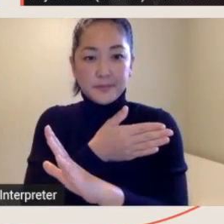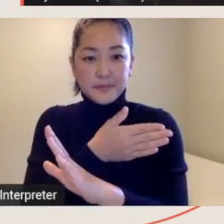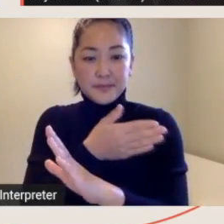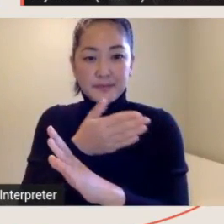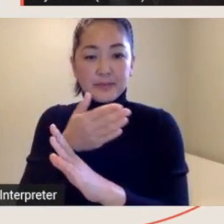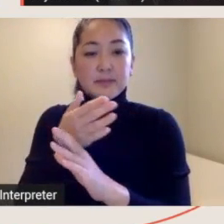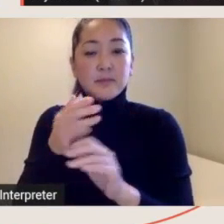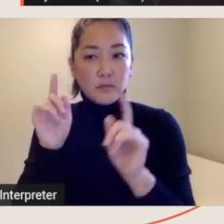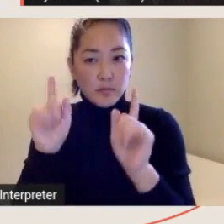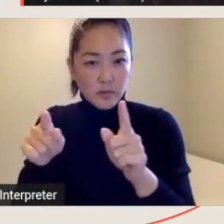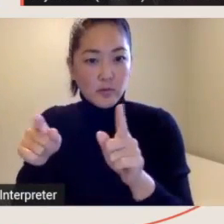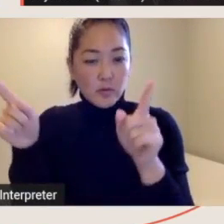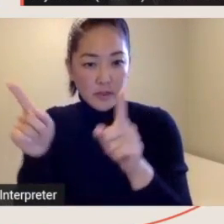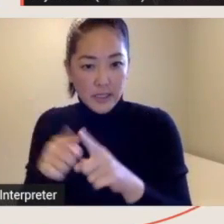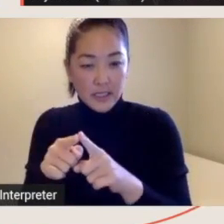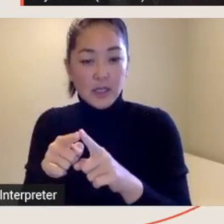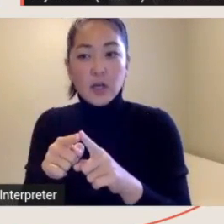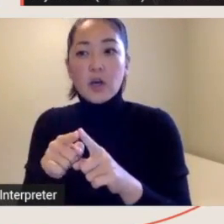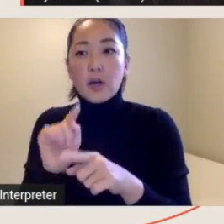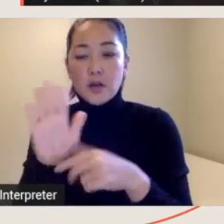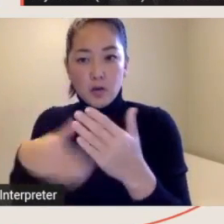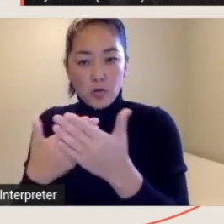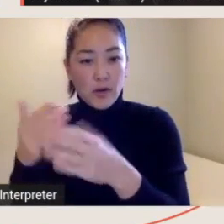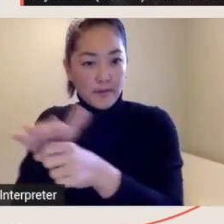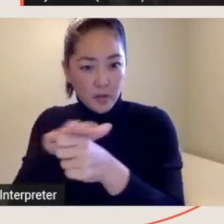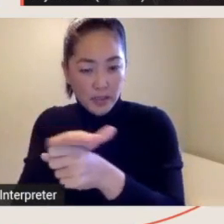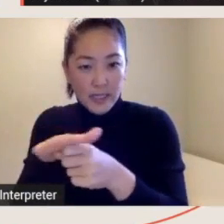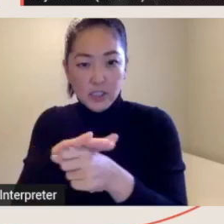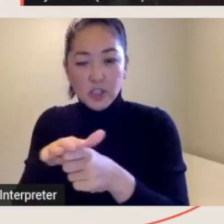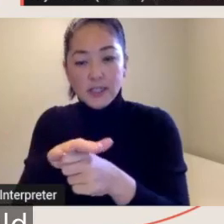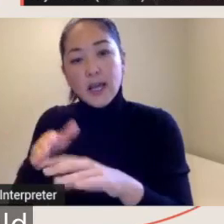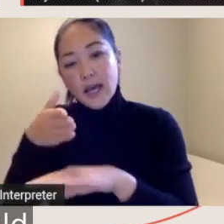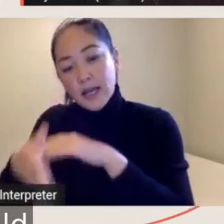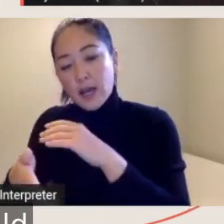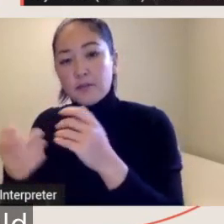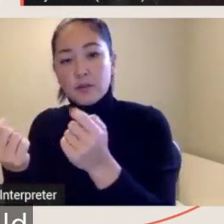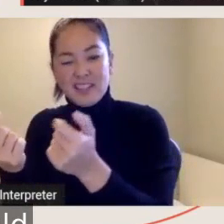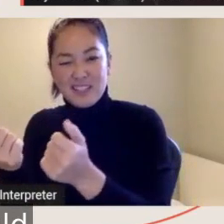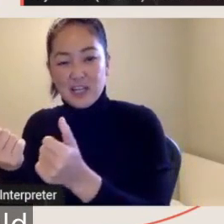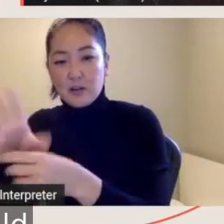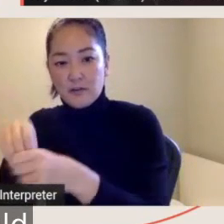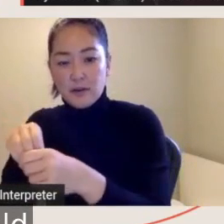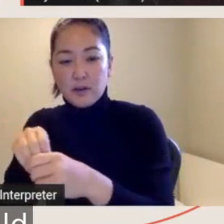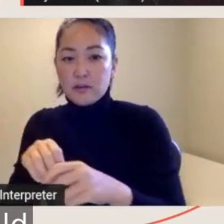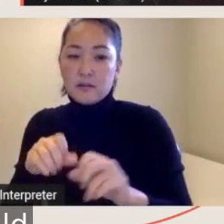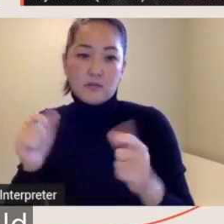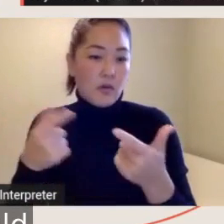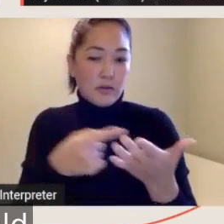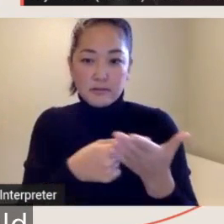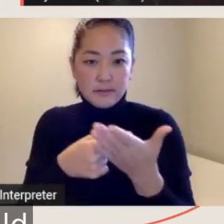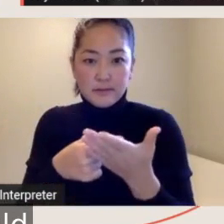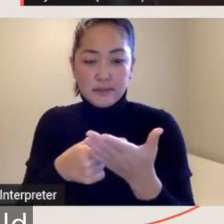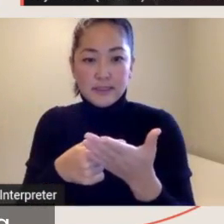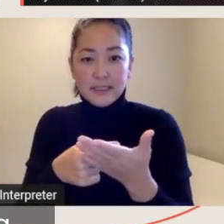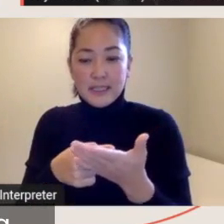before we were going to the location, and afterwards, obviously. So all the discussions would happen in the